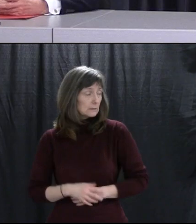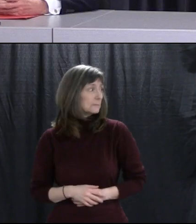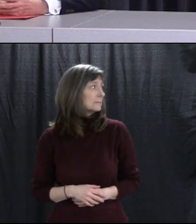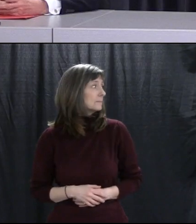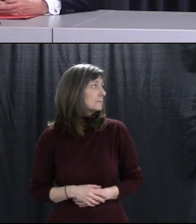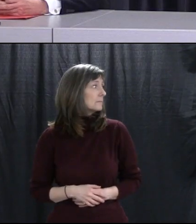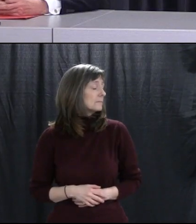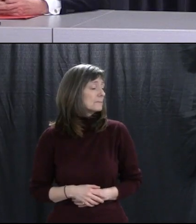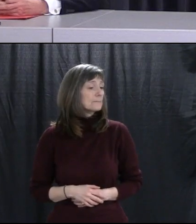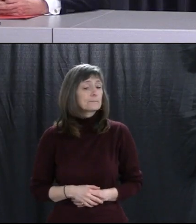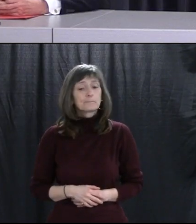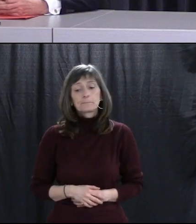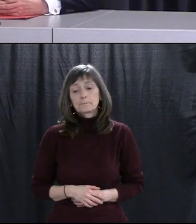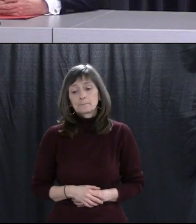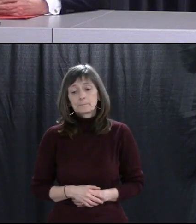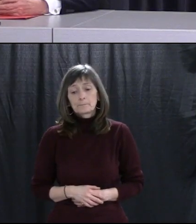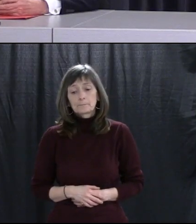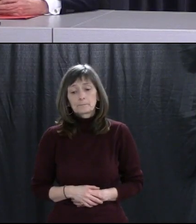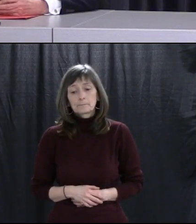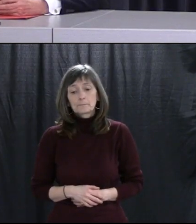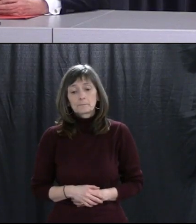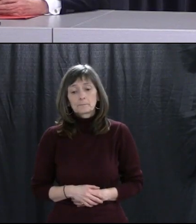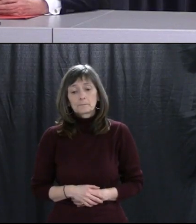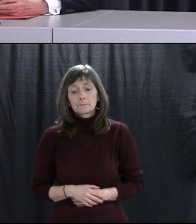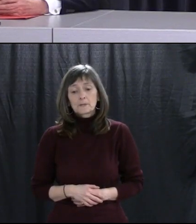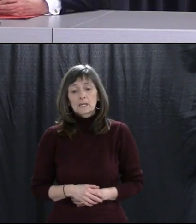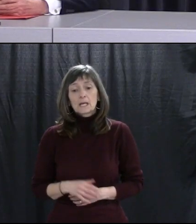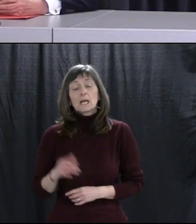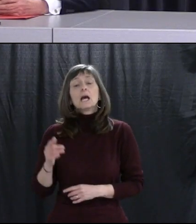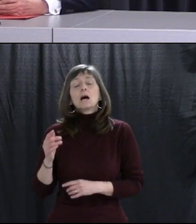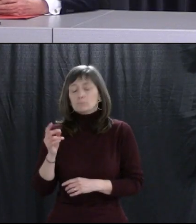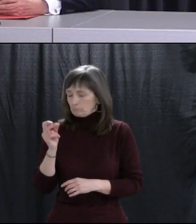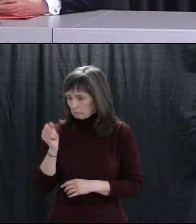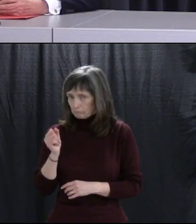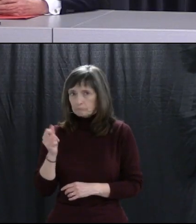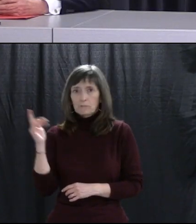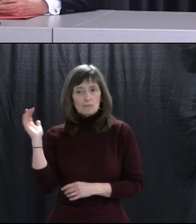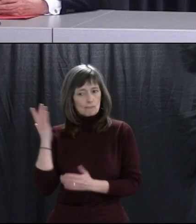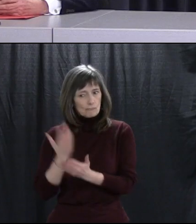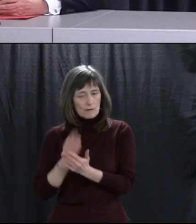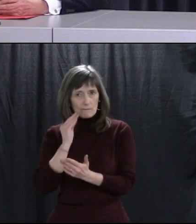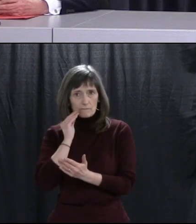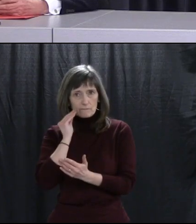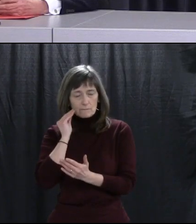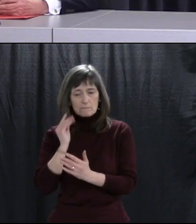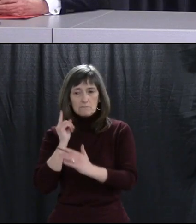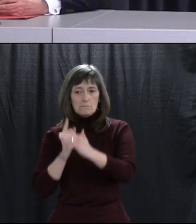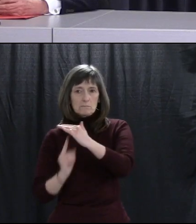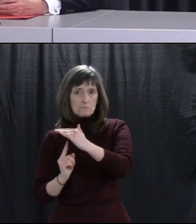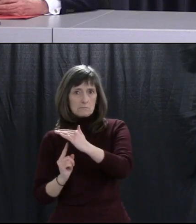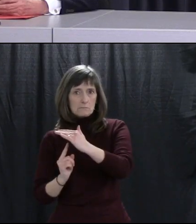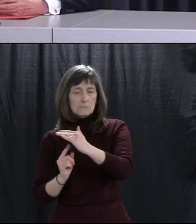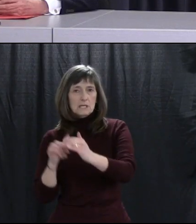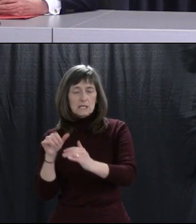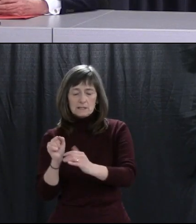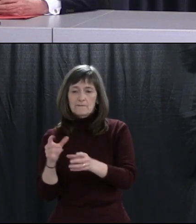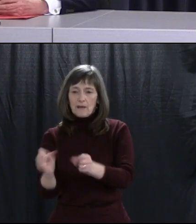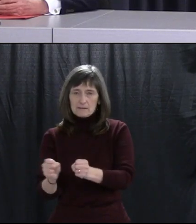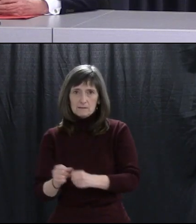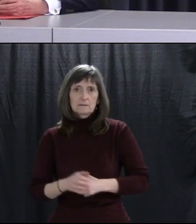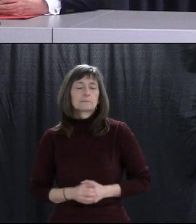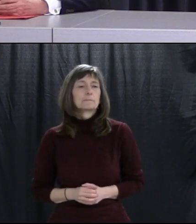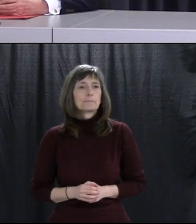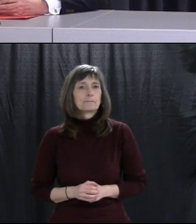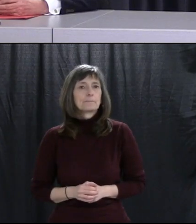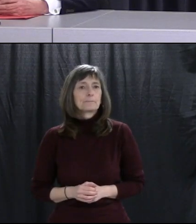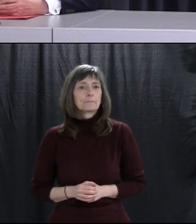So my understanding is that he self-isolated very quickly upon returning, but not immediately. Premier,